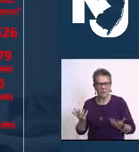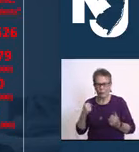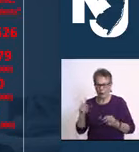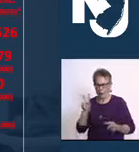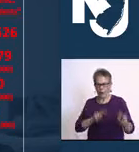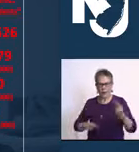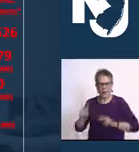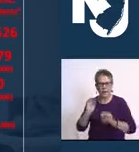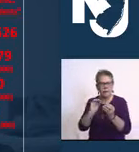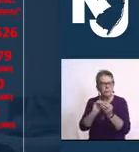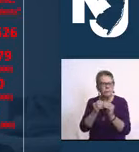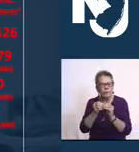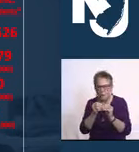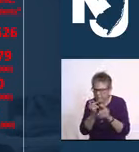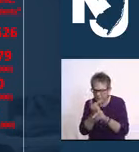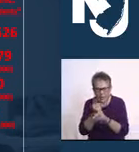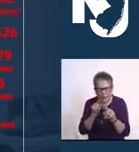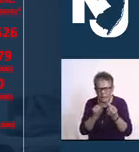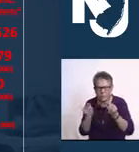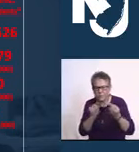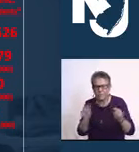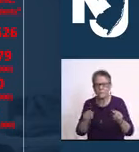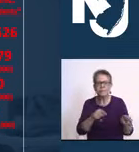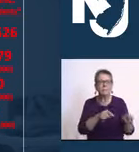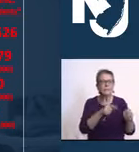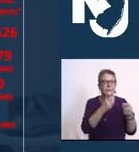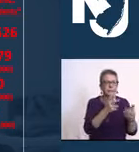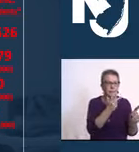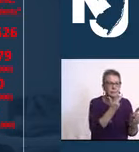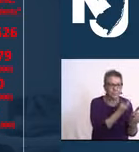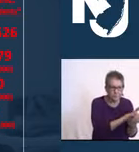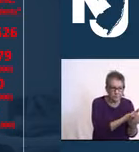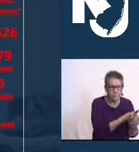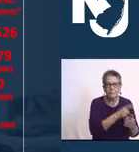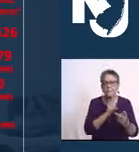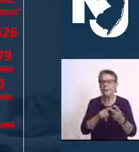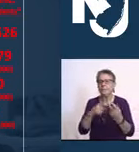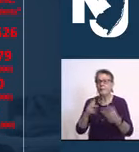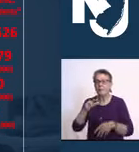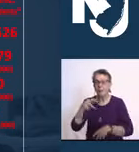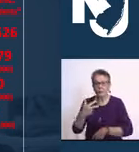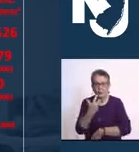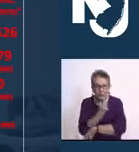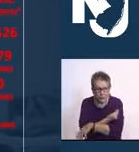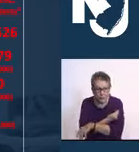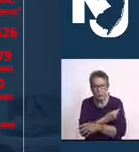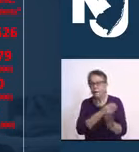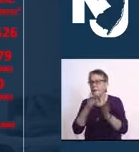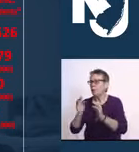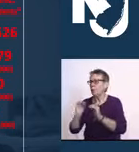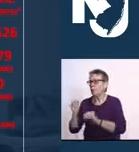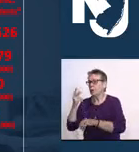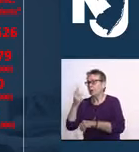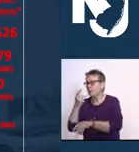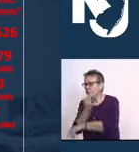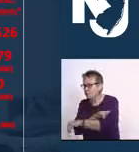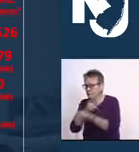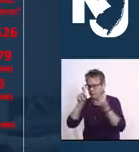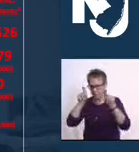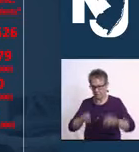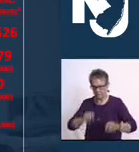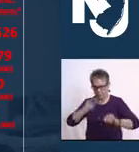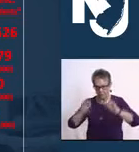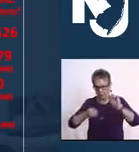is nearly equal to those who have either yet not completed their primary course or are choosing to remain completely unvaccinated. The rates of